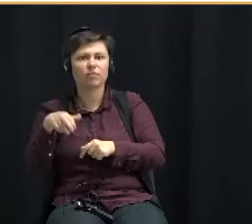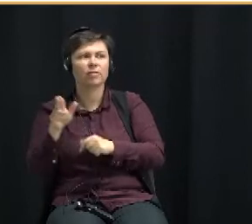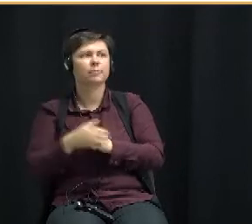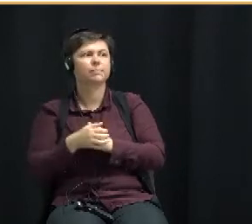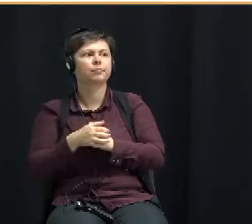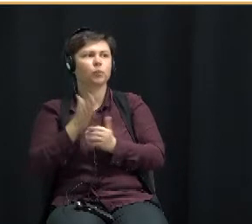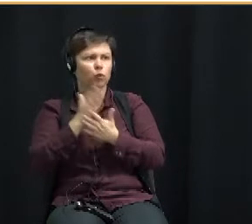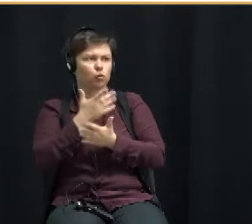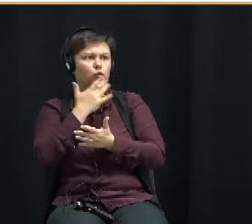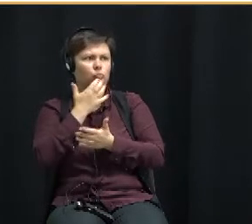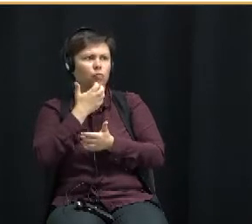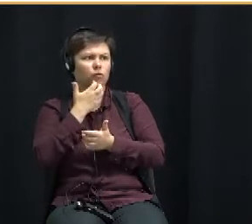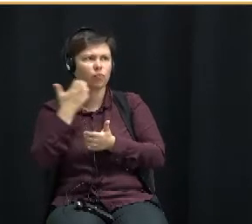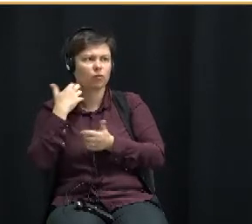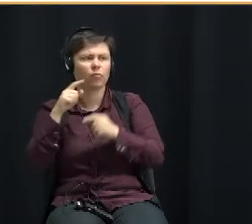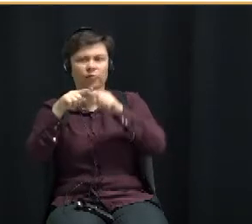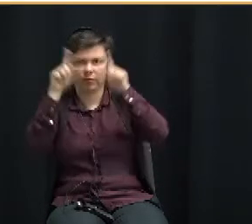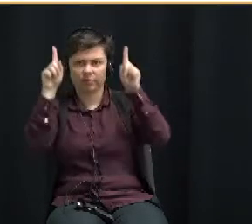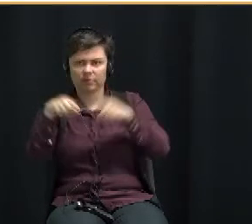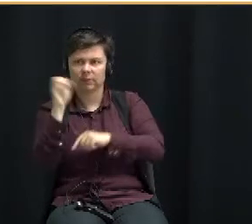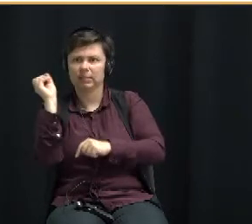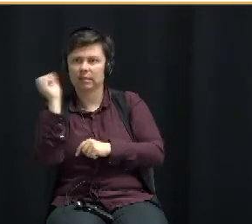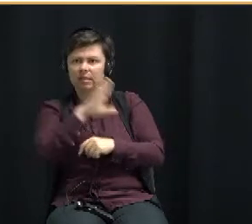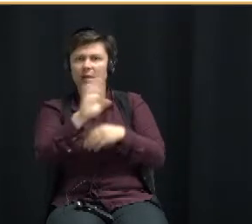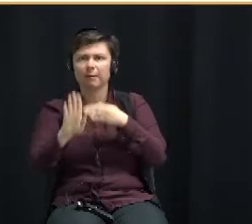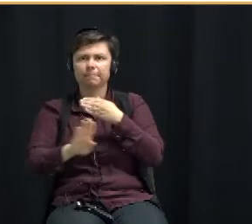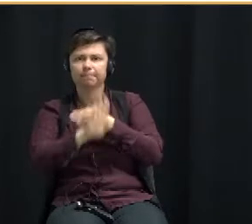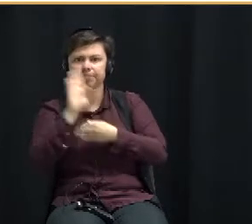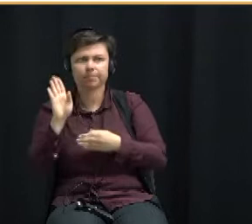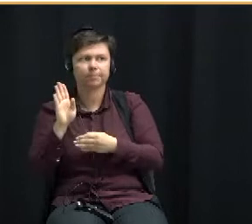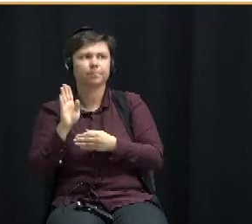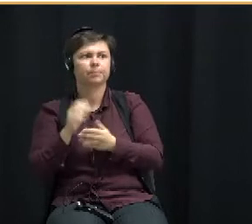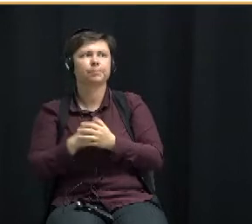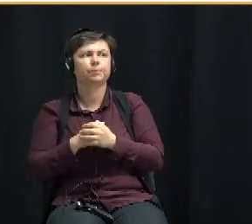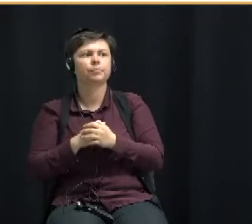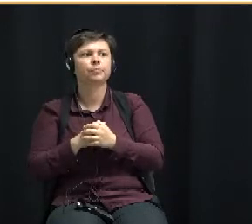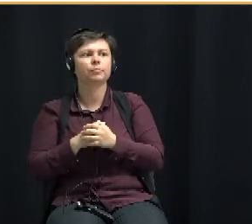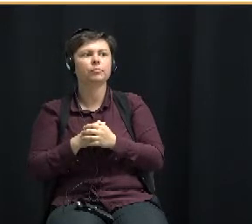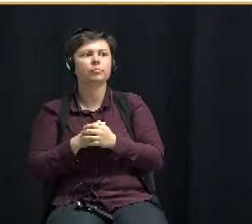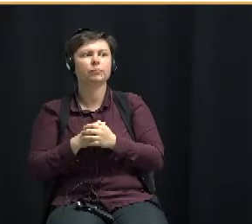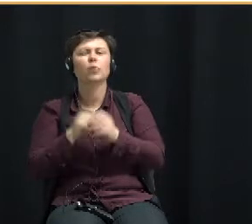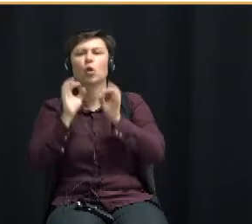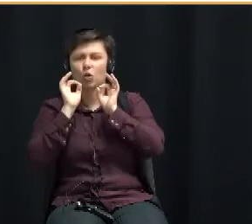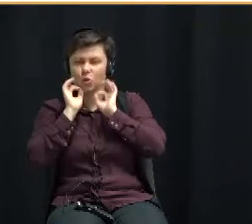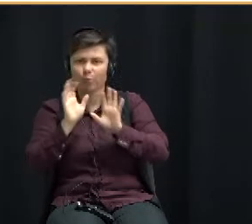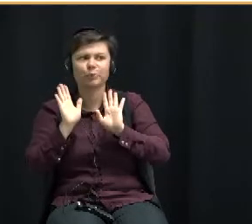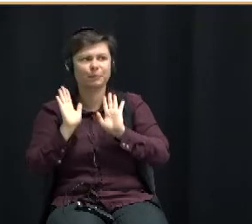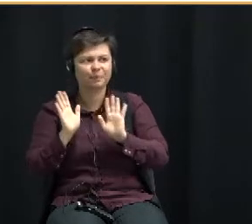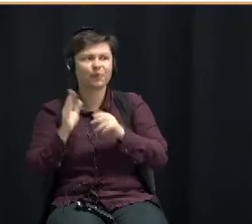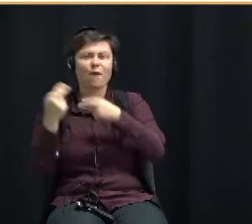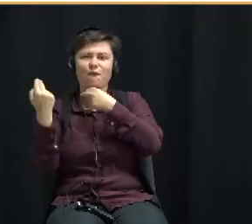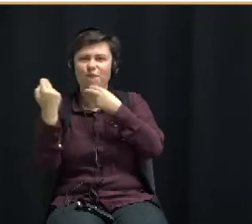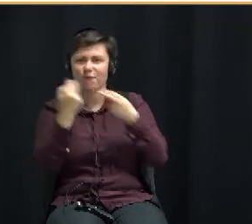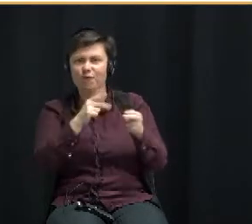already. With this picture. Yes, well, if you are talking about limited access to public space for people with disabilities,